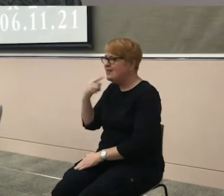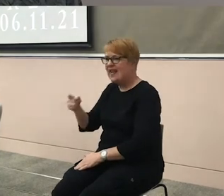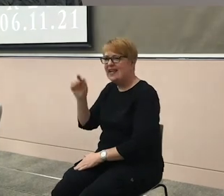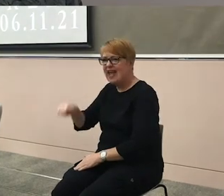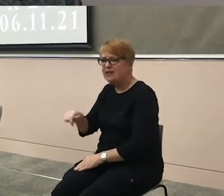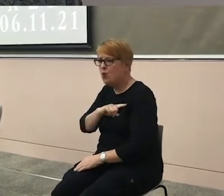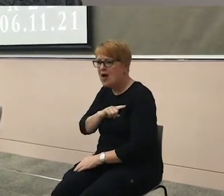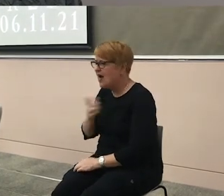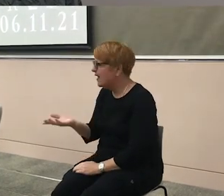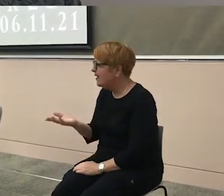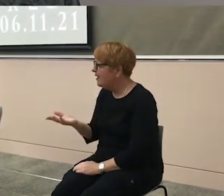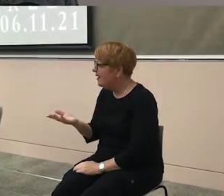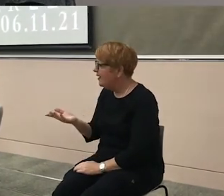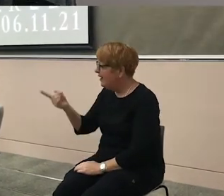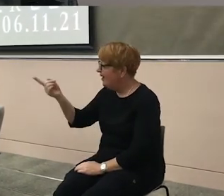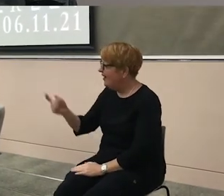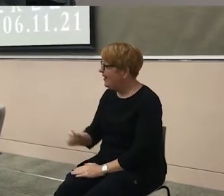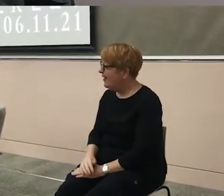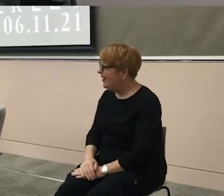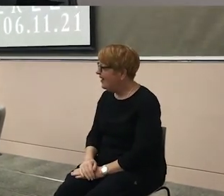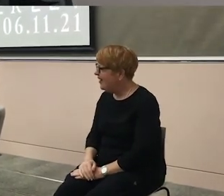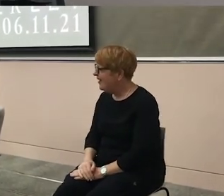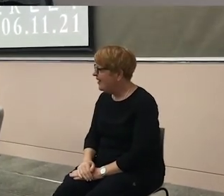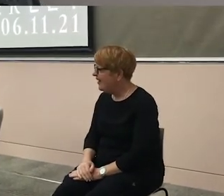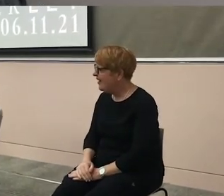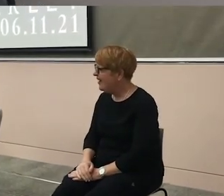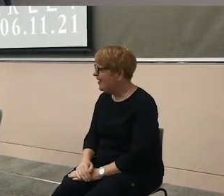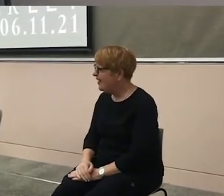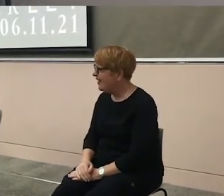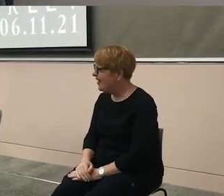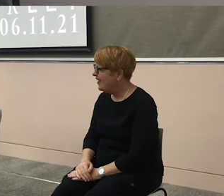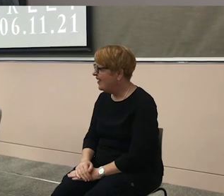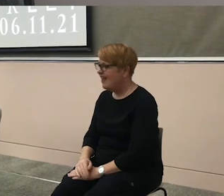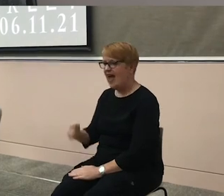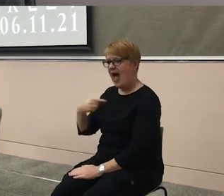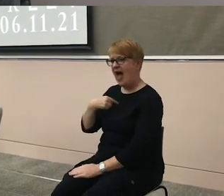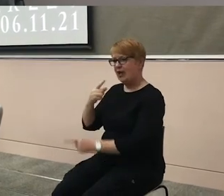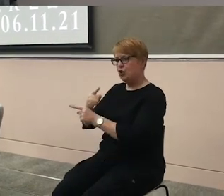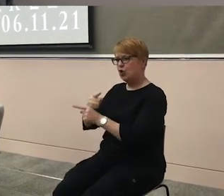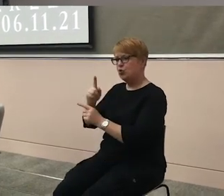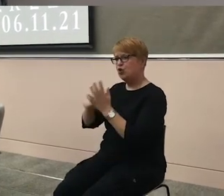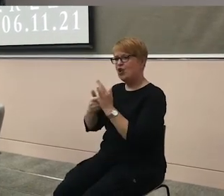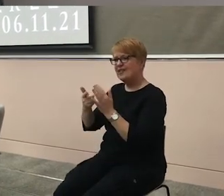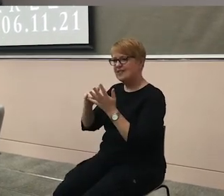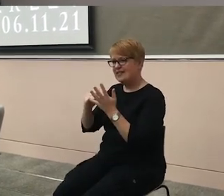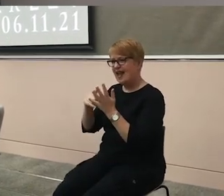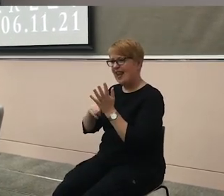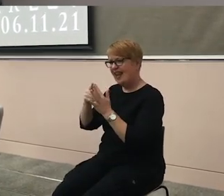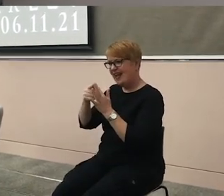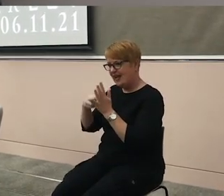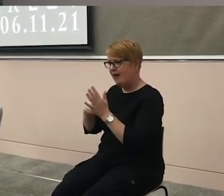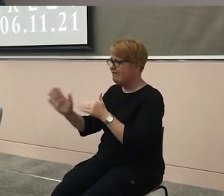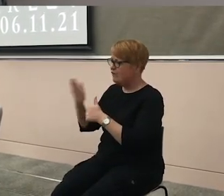do it? I remember when I spoke to Jasleen, the very first conversation, I think we just talked